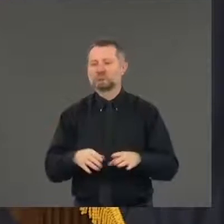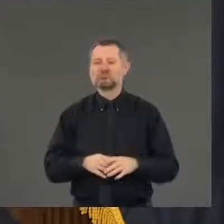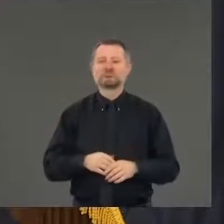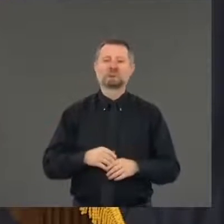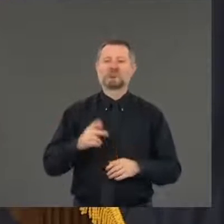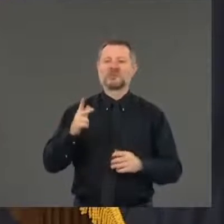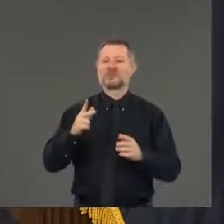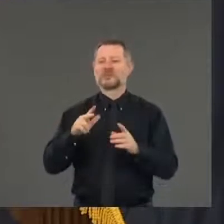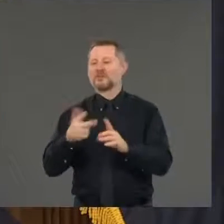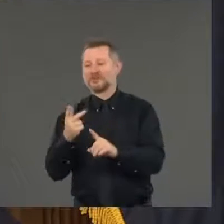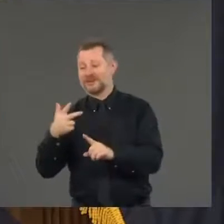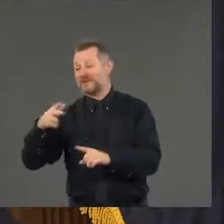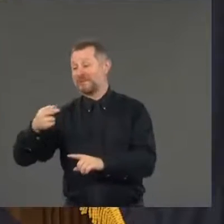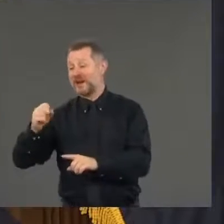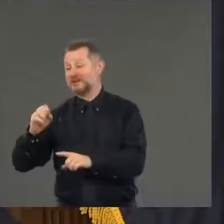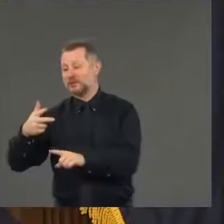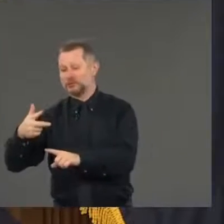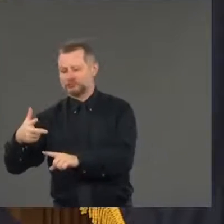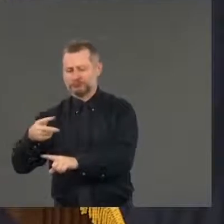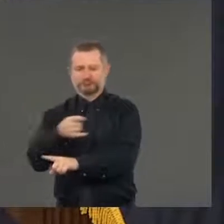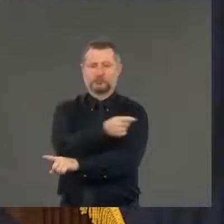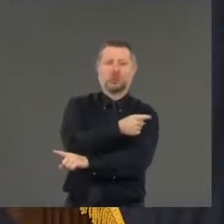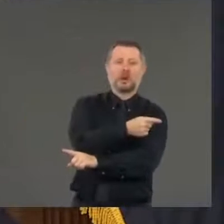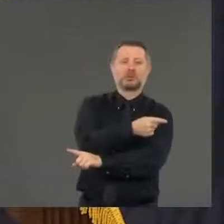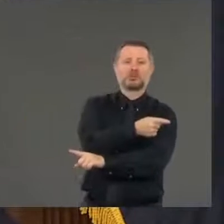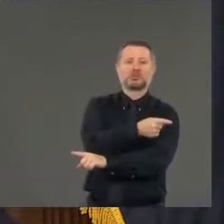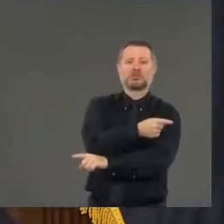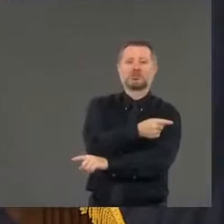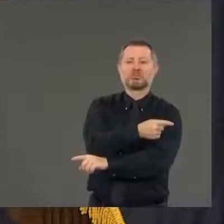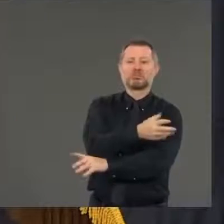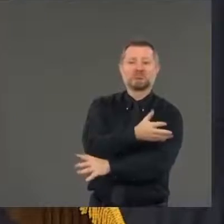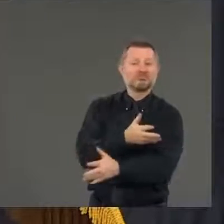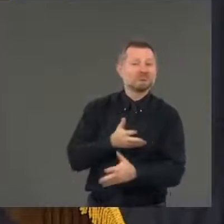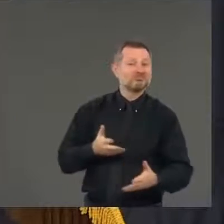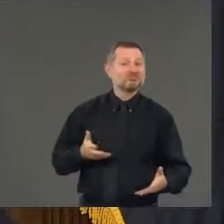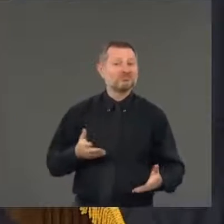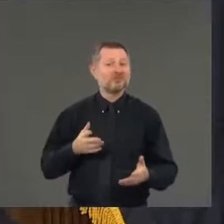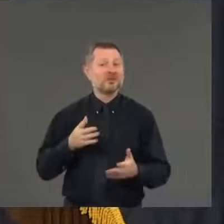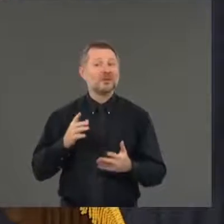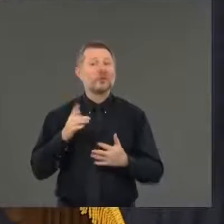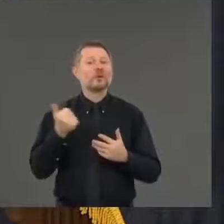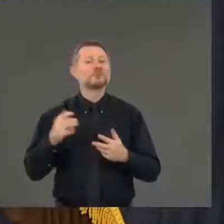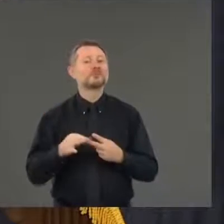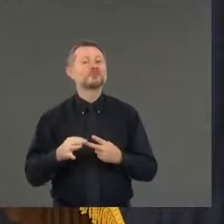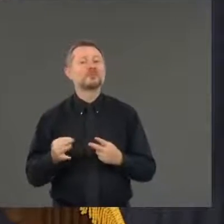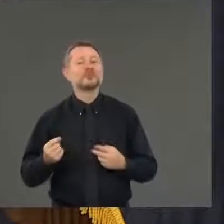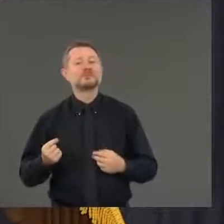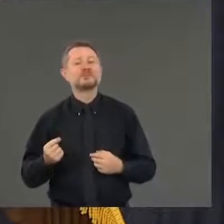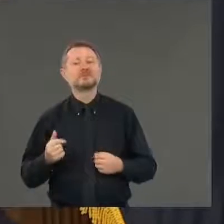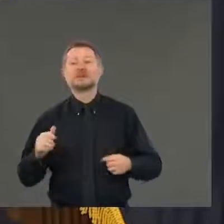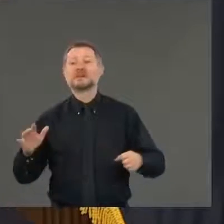reopening in those areas. The only alternative would be to pause the entire reopening.